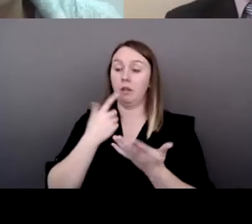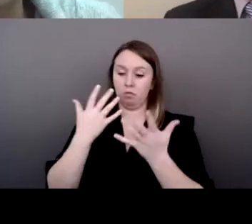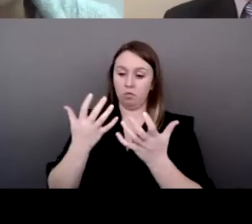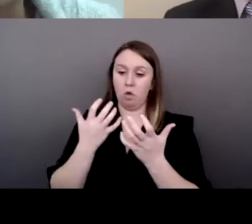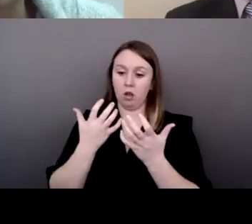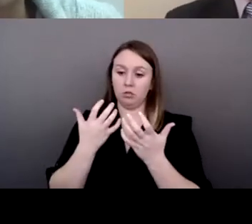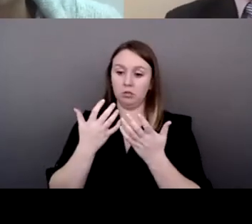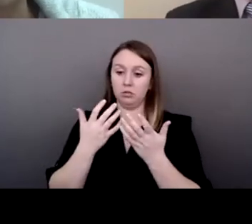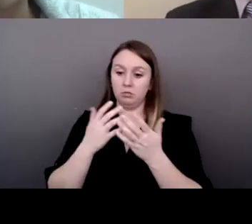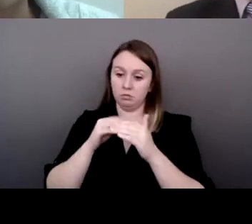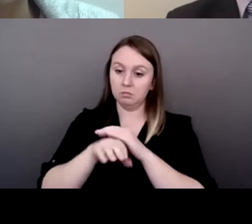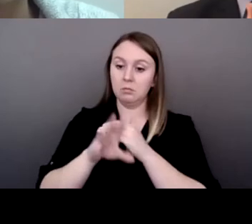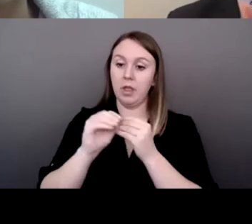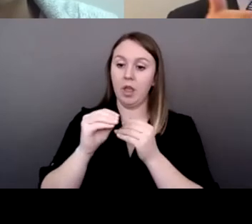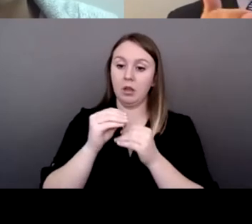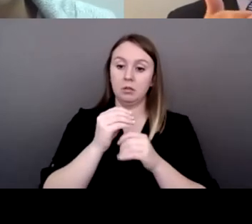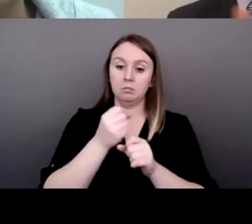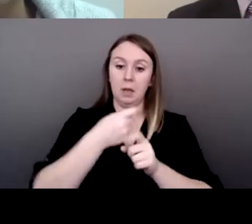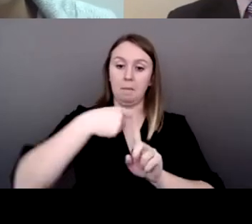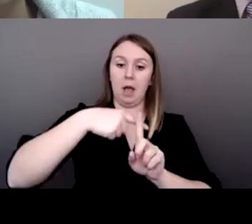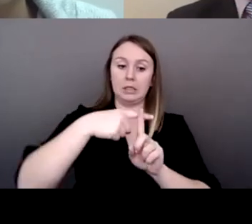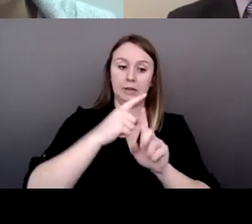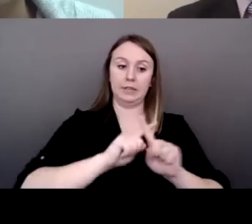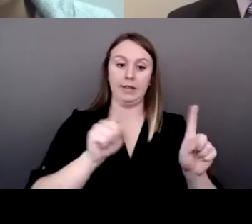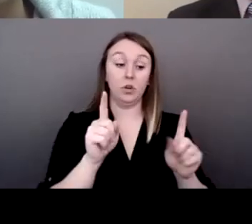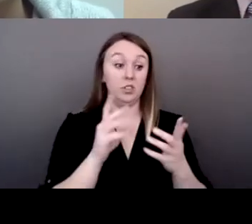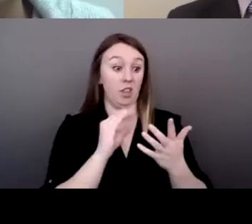difference. Well, making a difference in tribal communities,